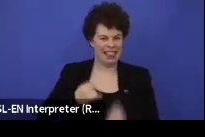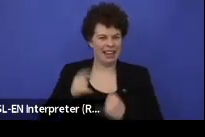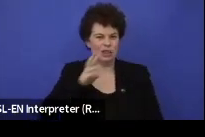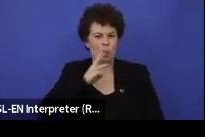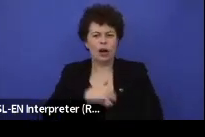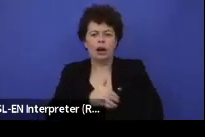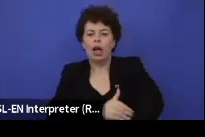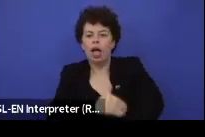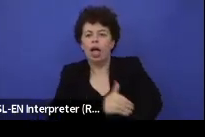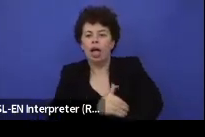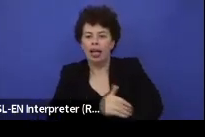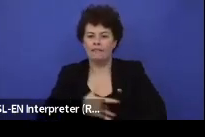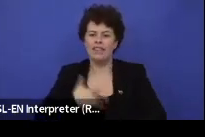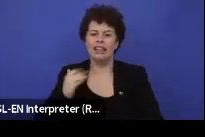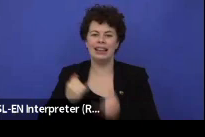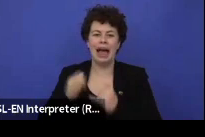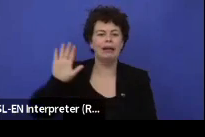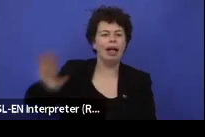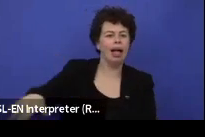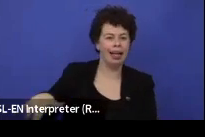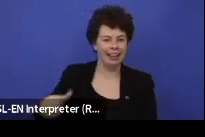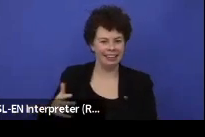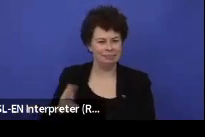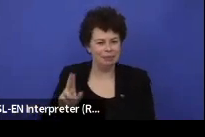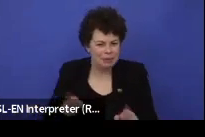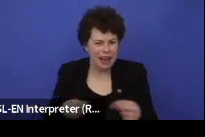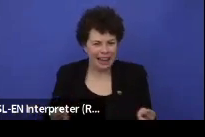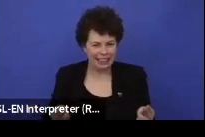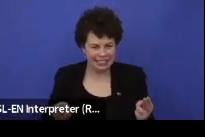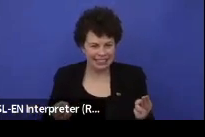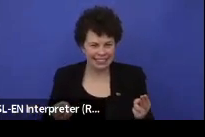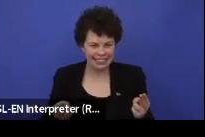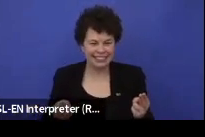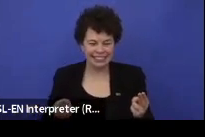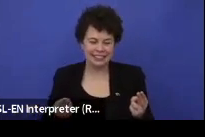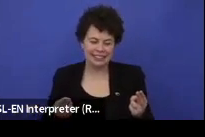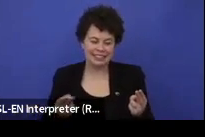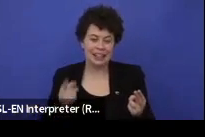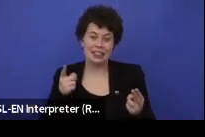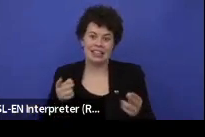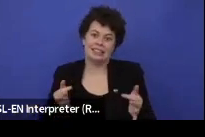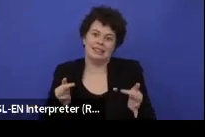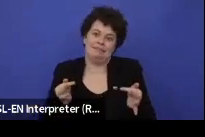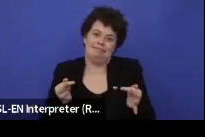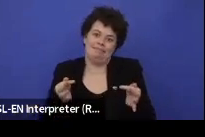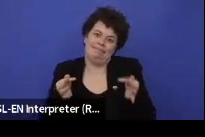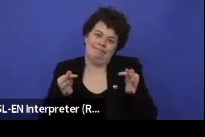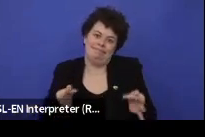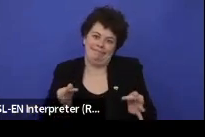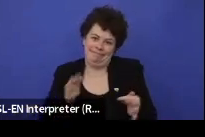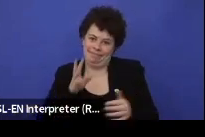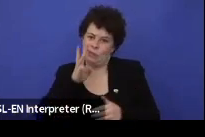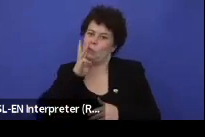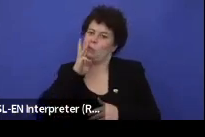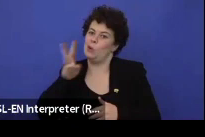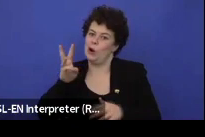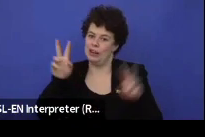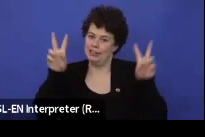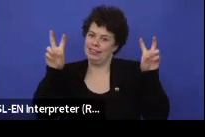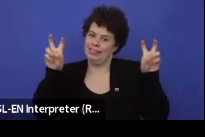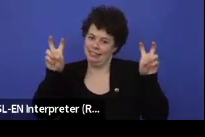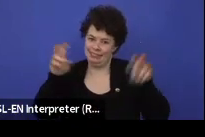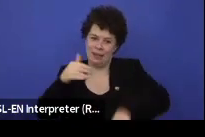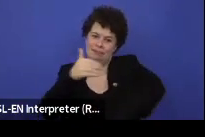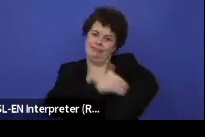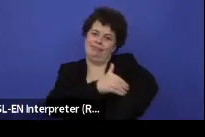our symptoms away. What nonsense. But this is the official definition, if you like, certainly a